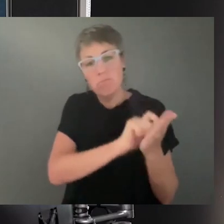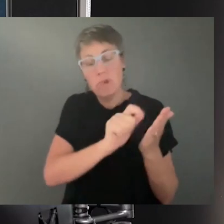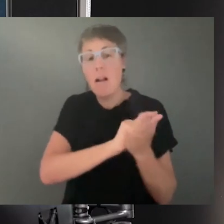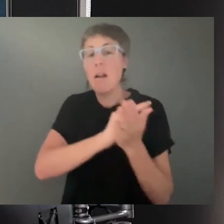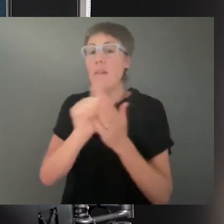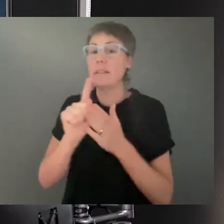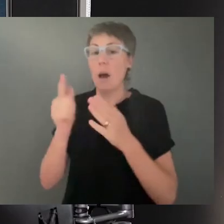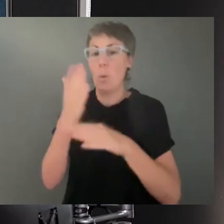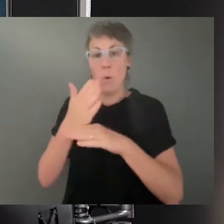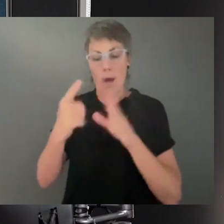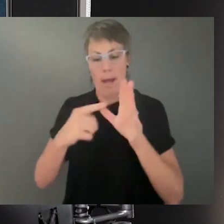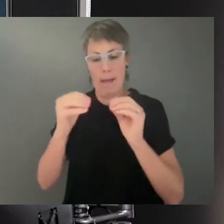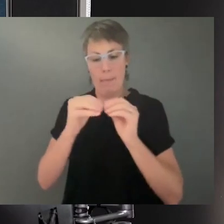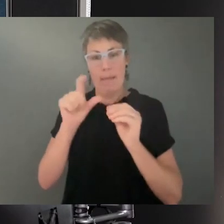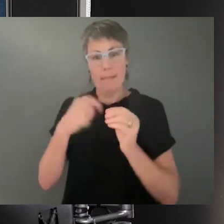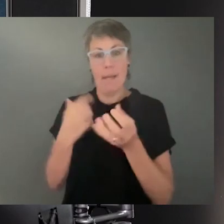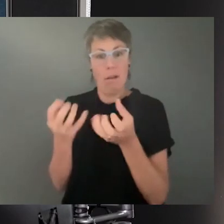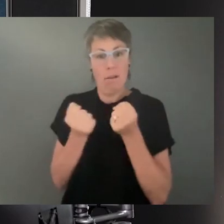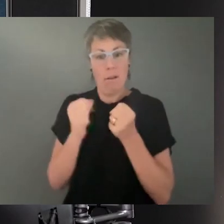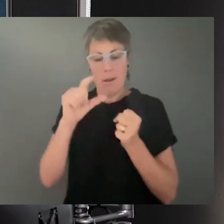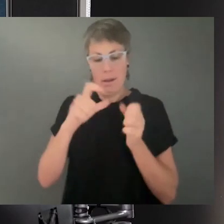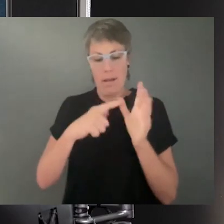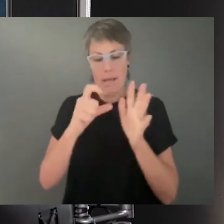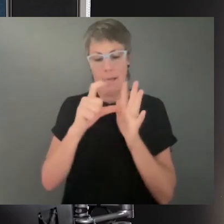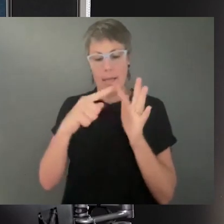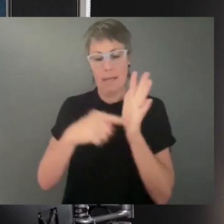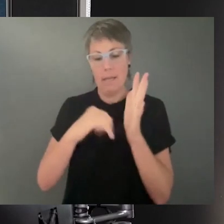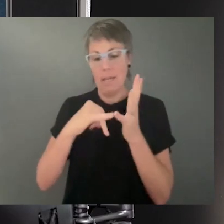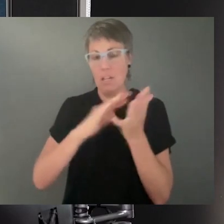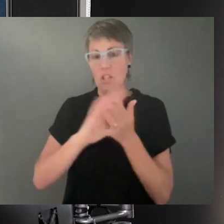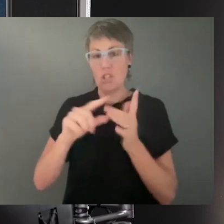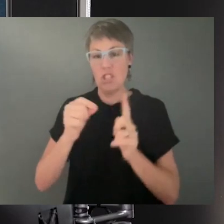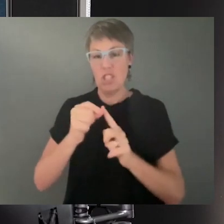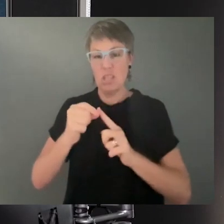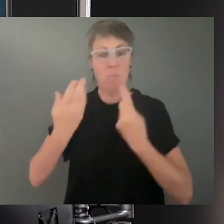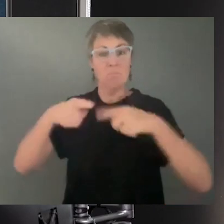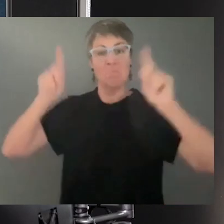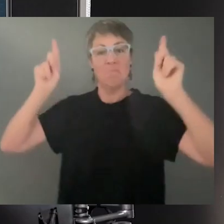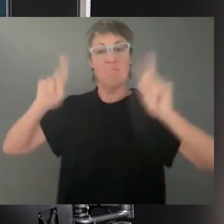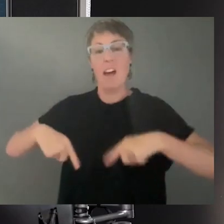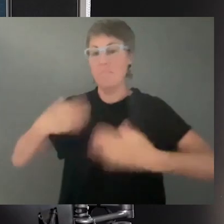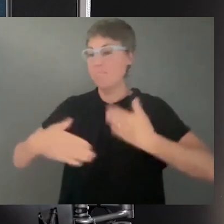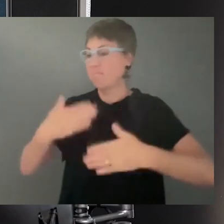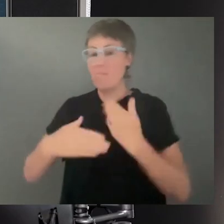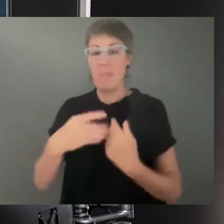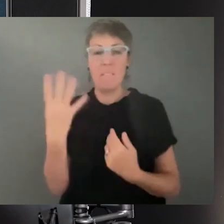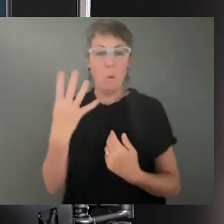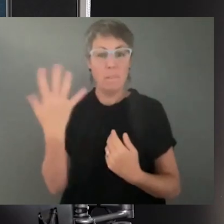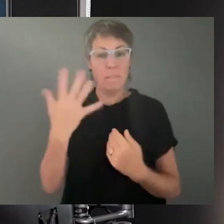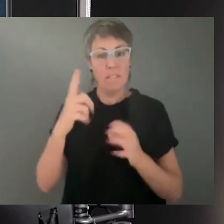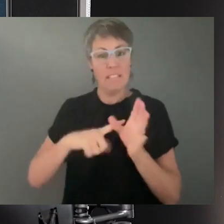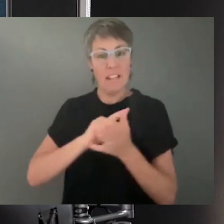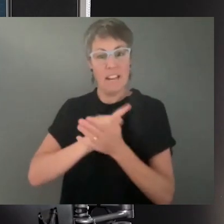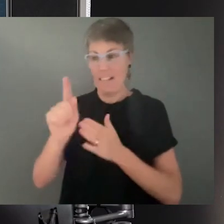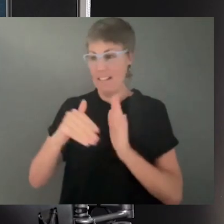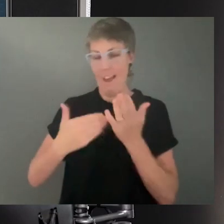then ultimately got a cadetship at the ABC. And that was my sort of professional entry into radio. And here I am sort of